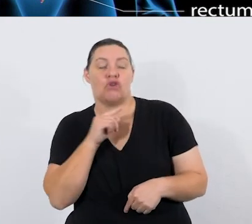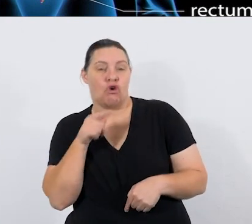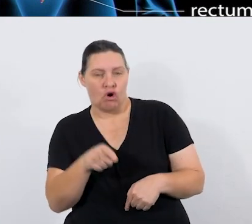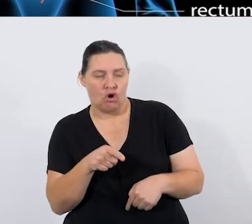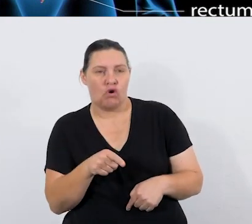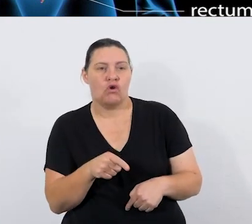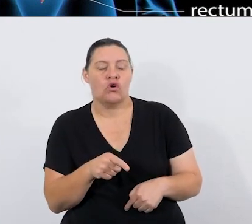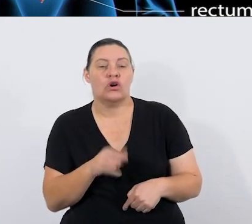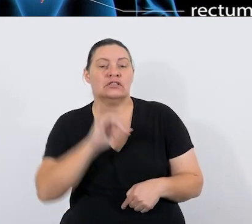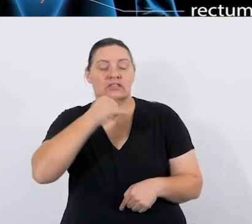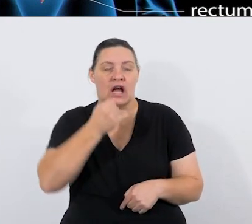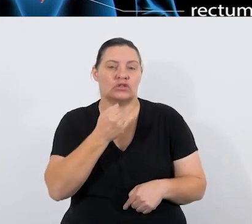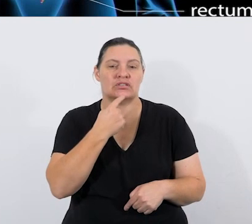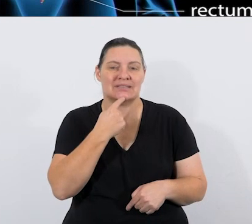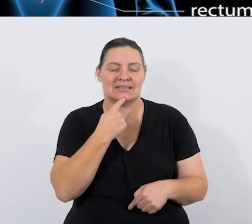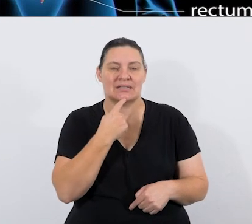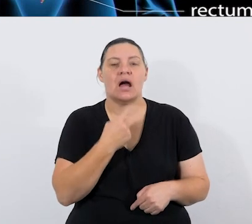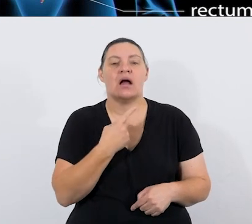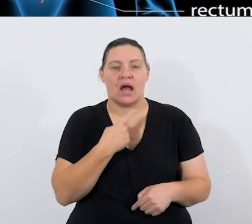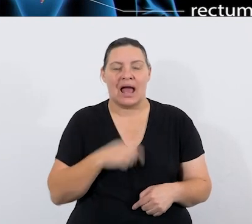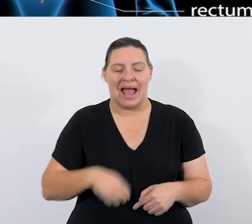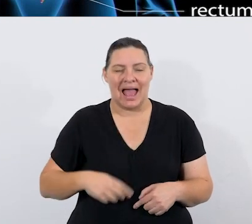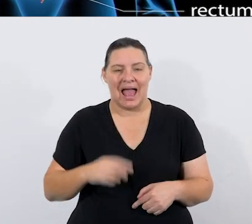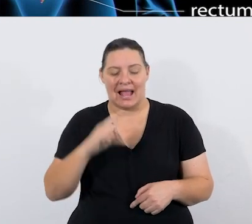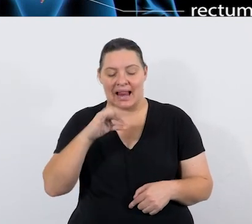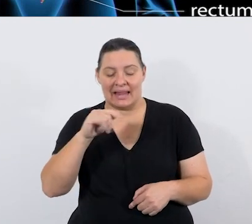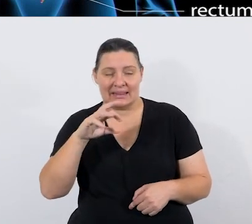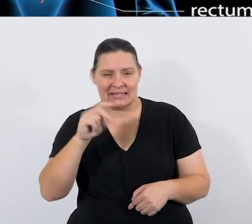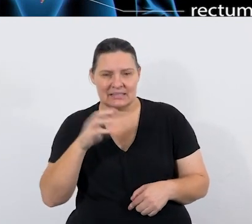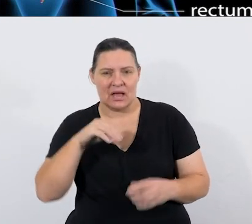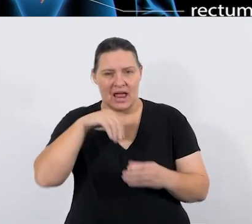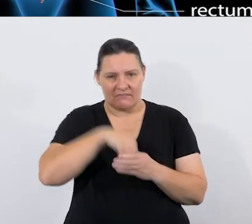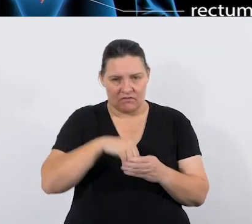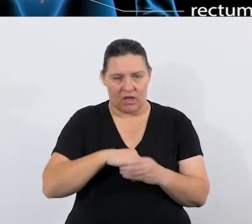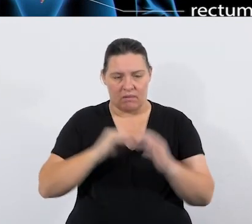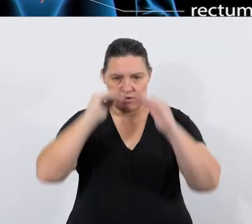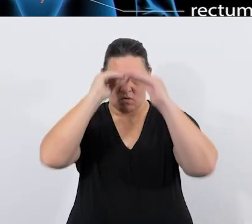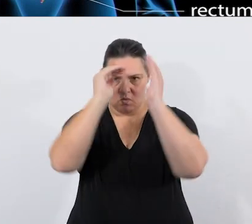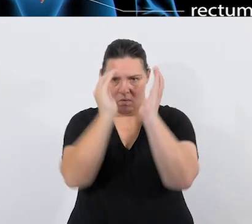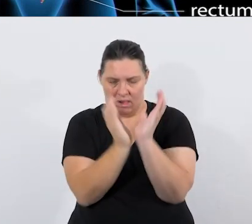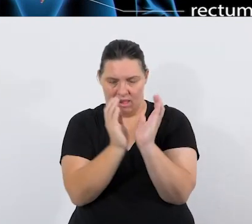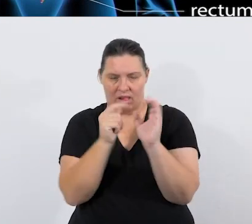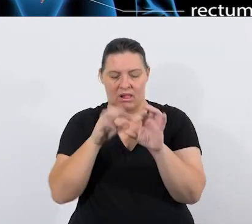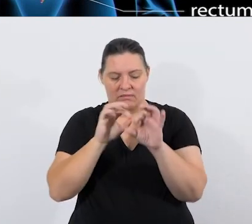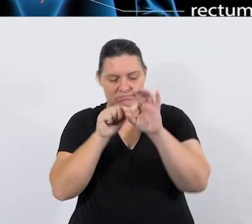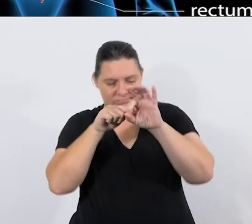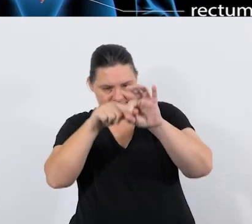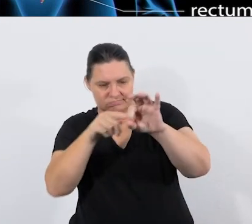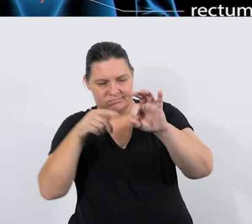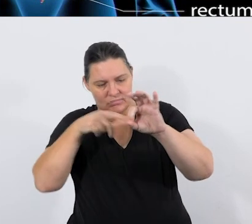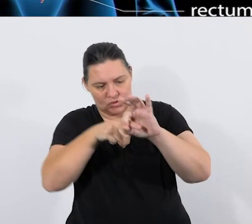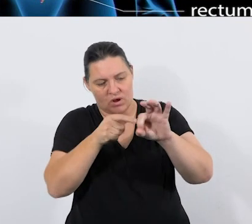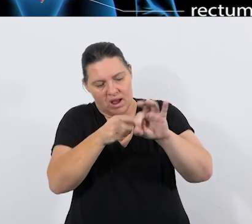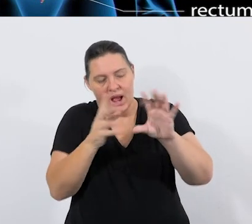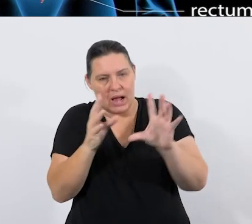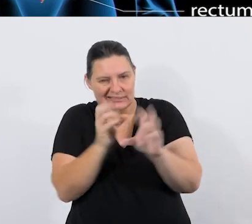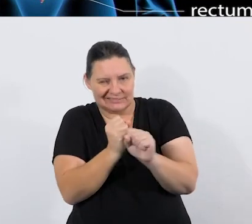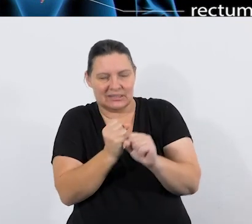So here is a picture that explains exactly what we have spoken about. Your food is taken into the mouth, and that is where we